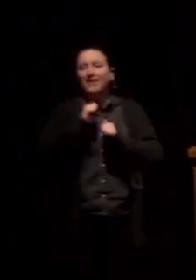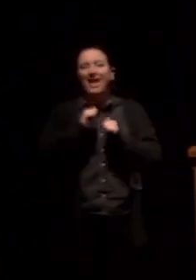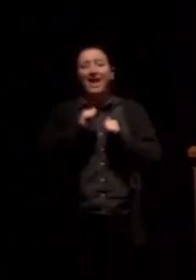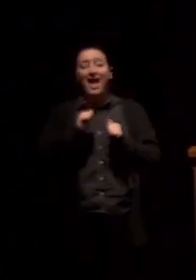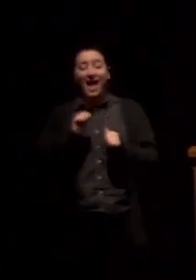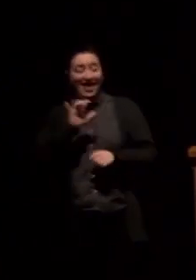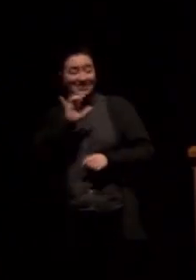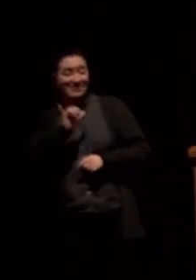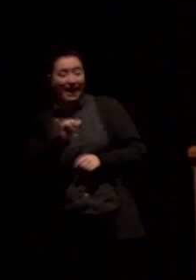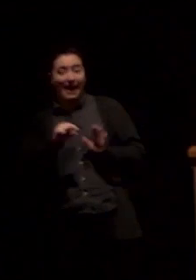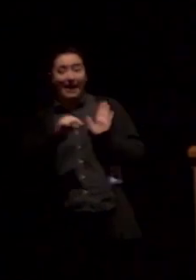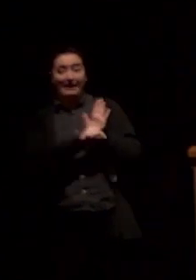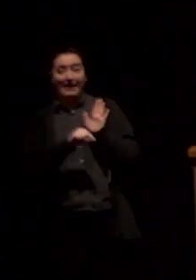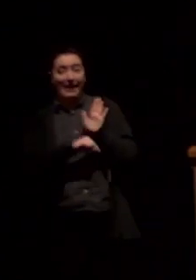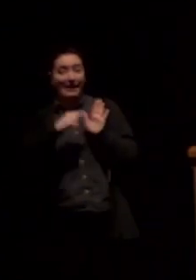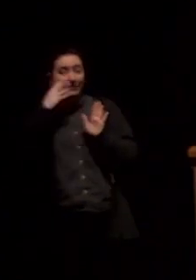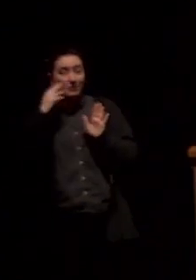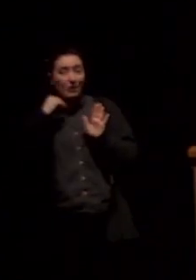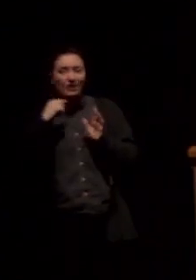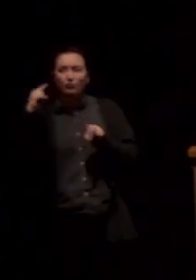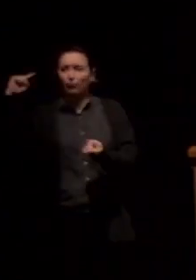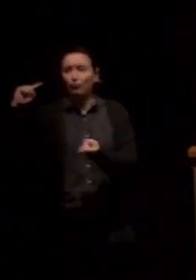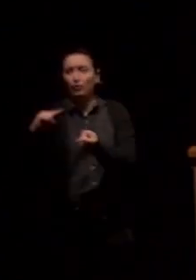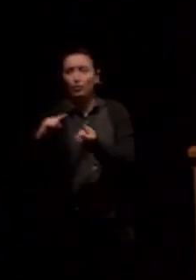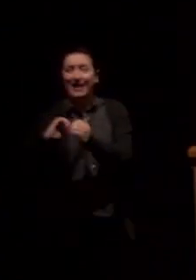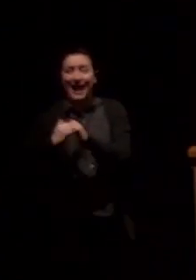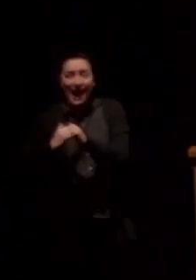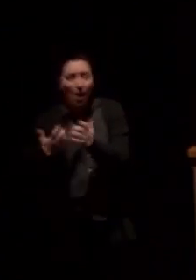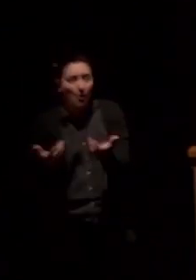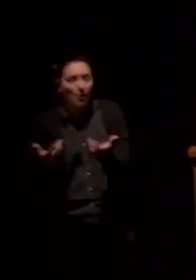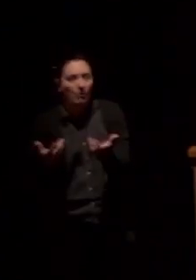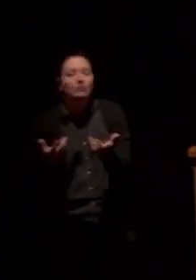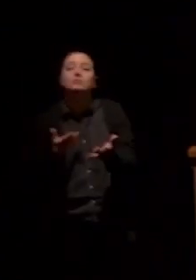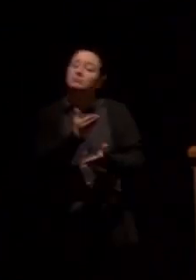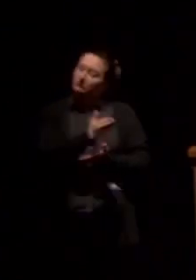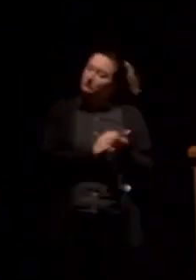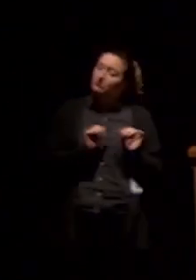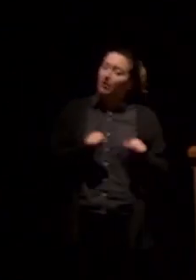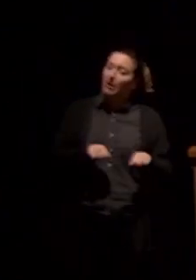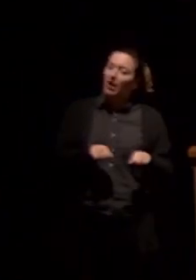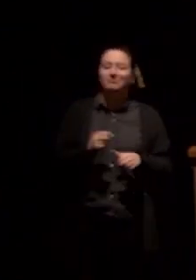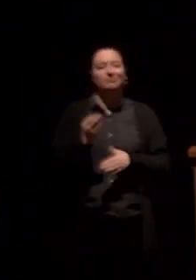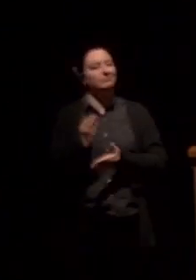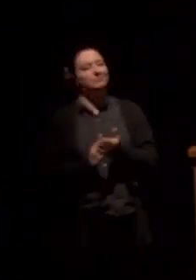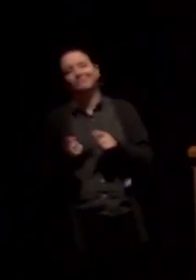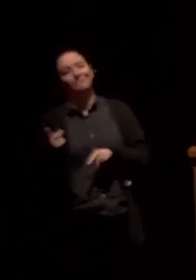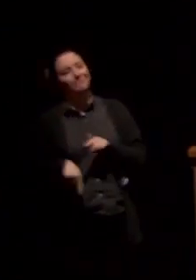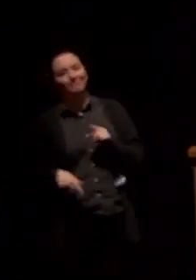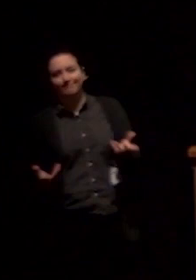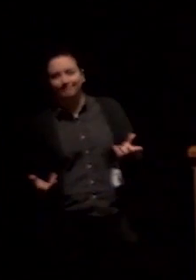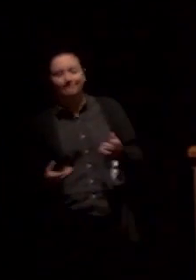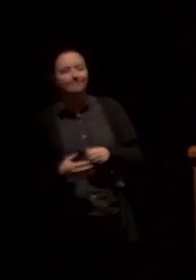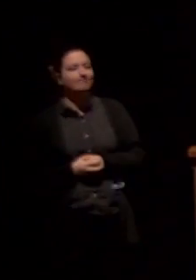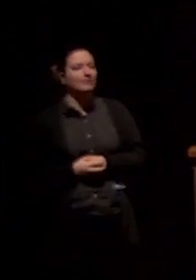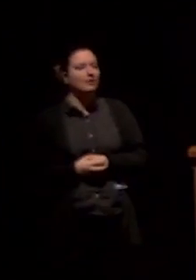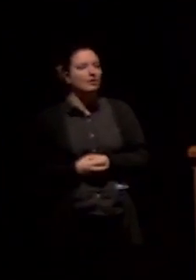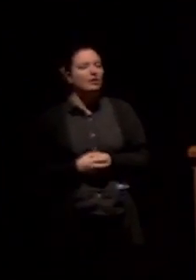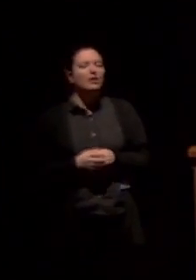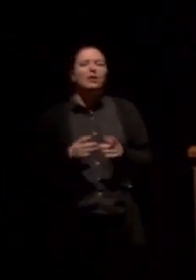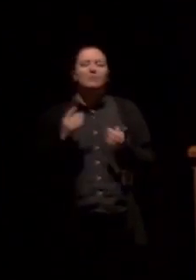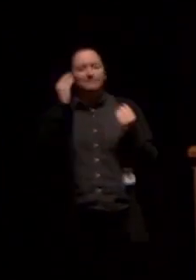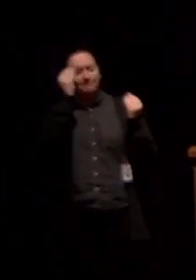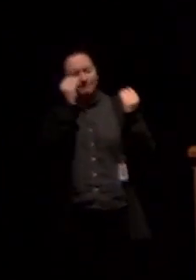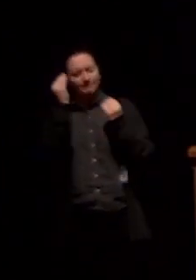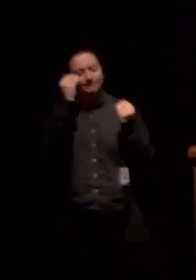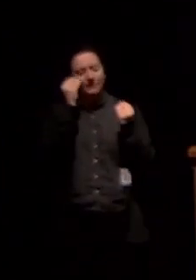Some you can't, you know, but there are ones that you can. And I think it's also looking at, for various communities, what are those things that really do